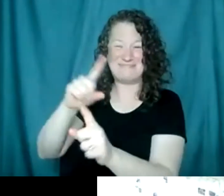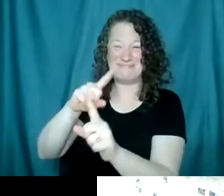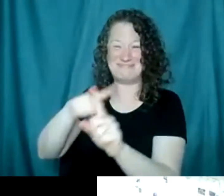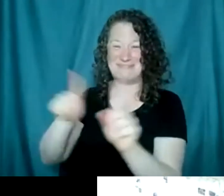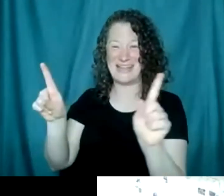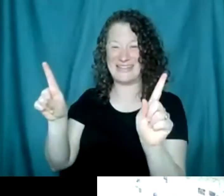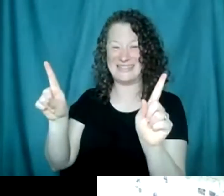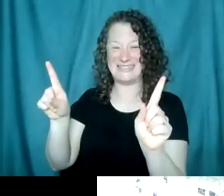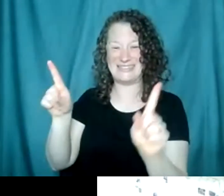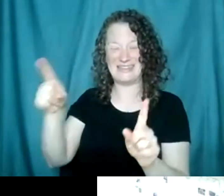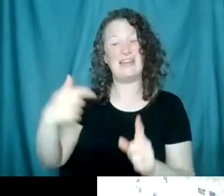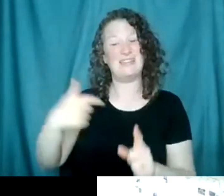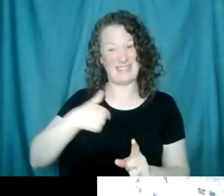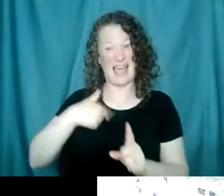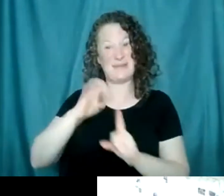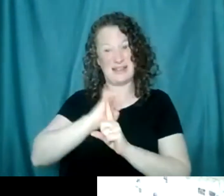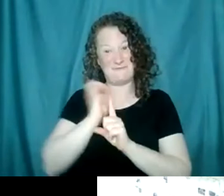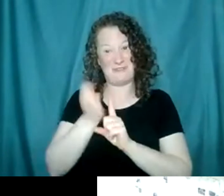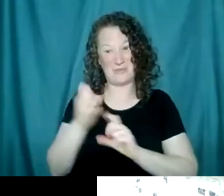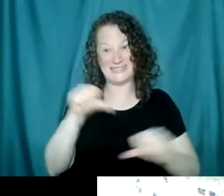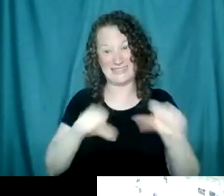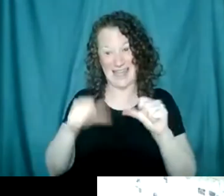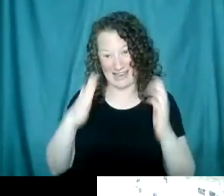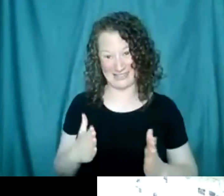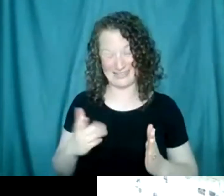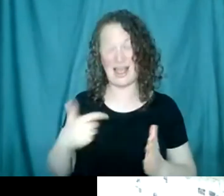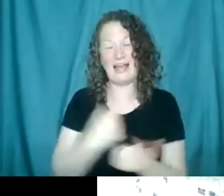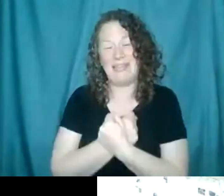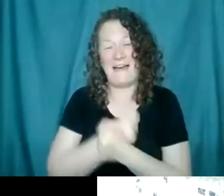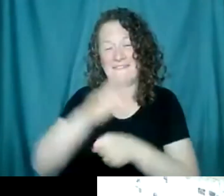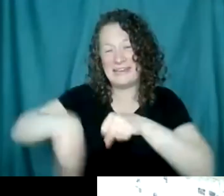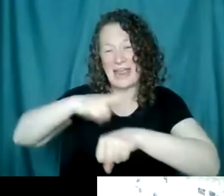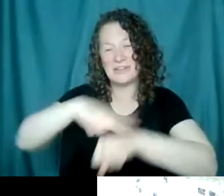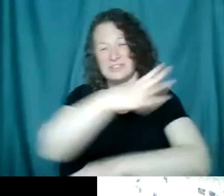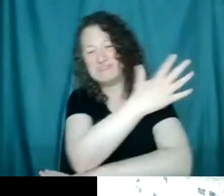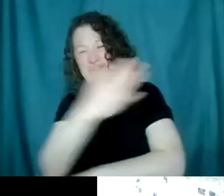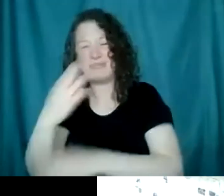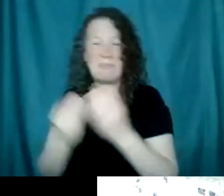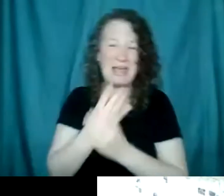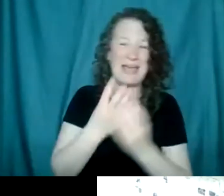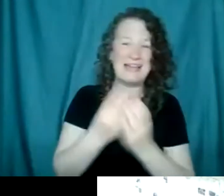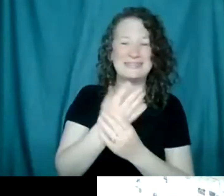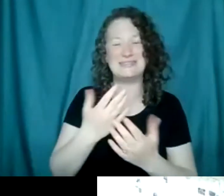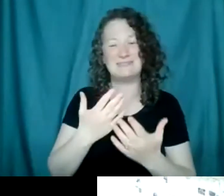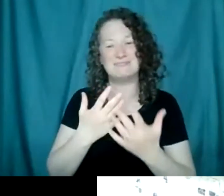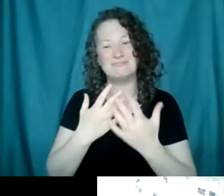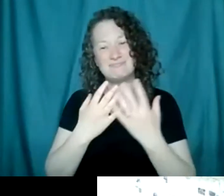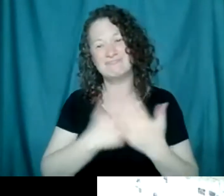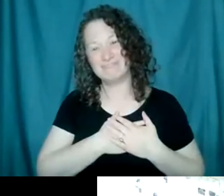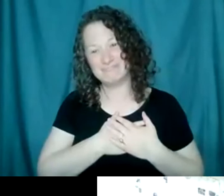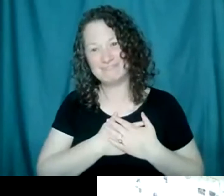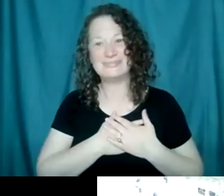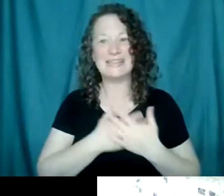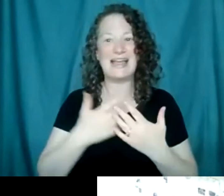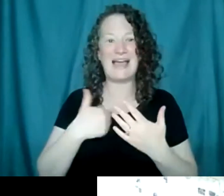an environmental scientist. I love nature. Like we were saying, I love plants. I love being able to